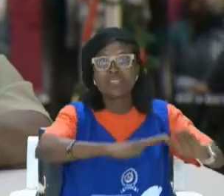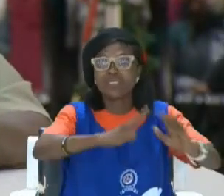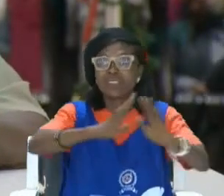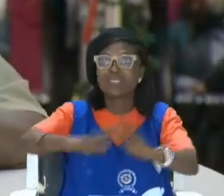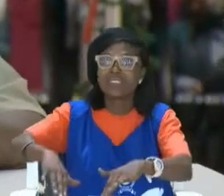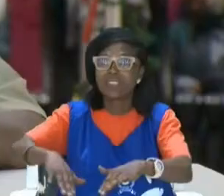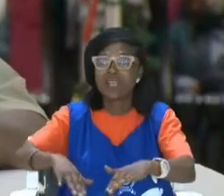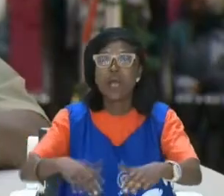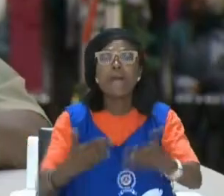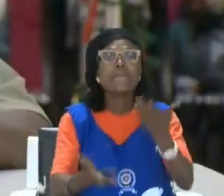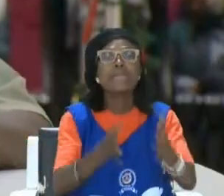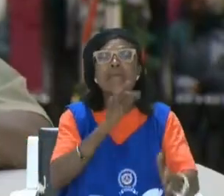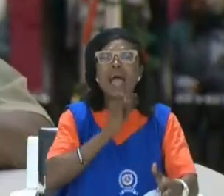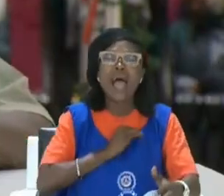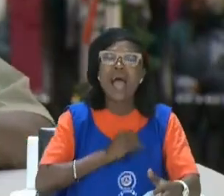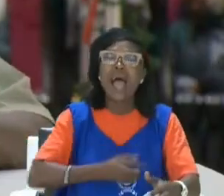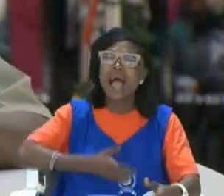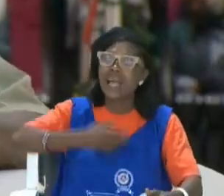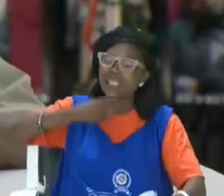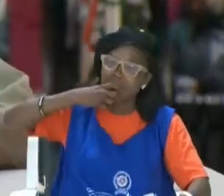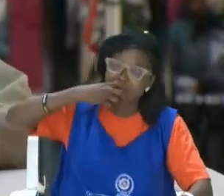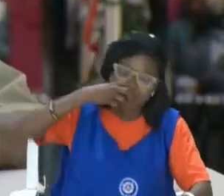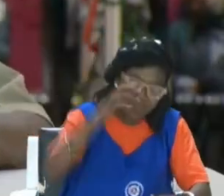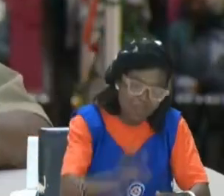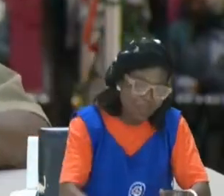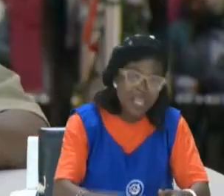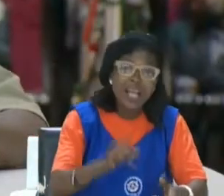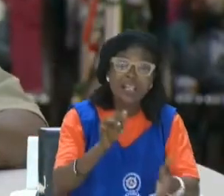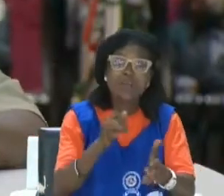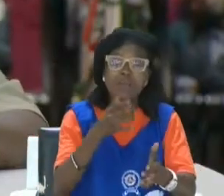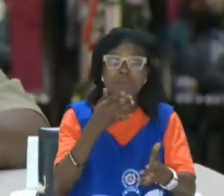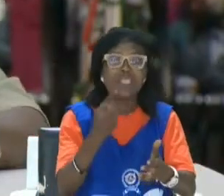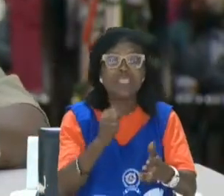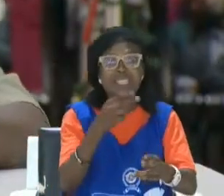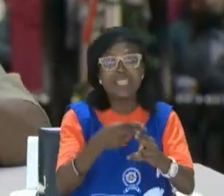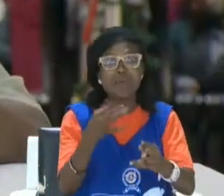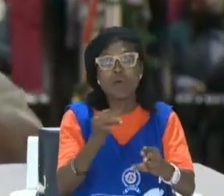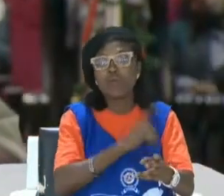May I decree in the name of the one who called me,